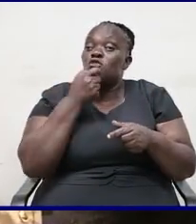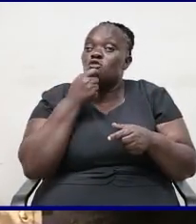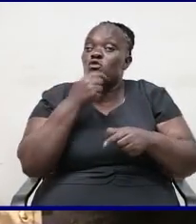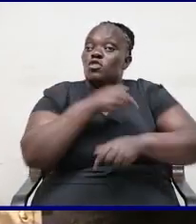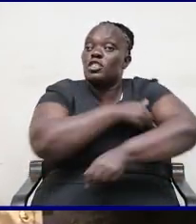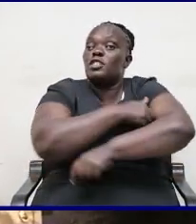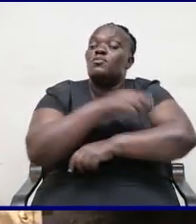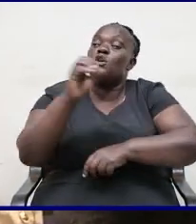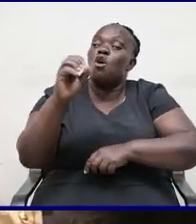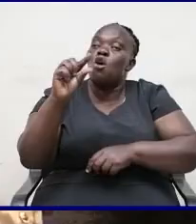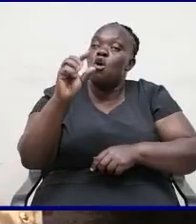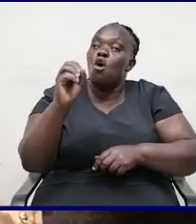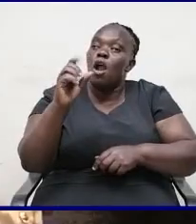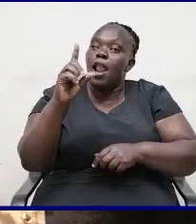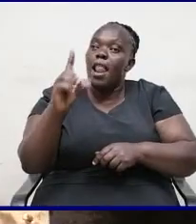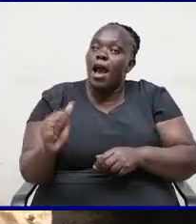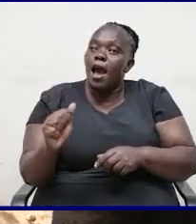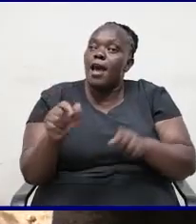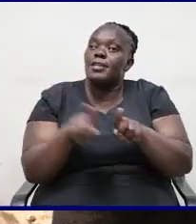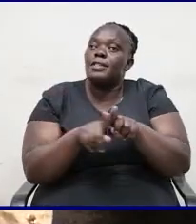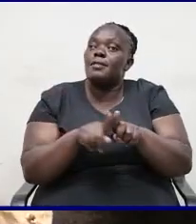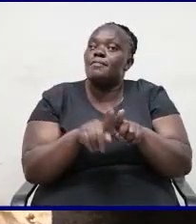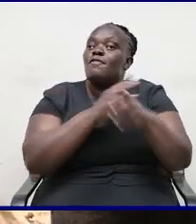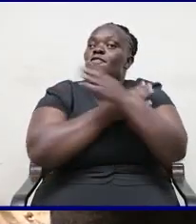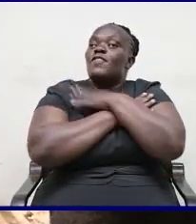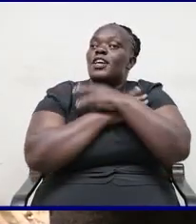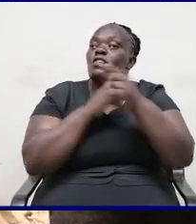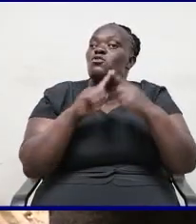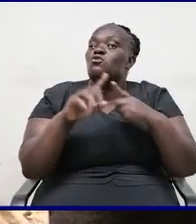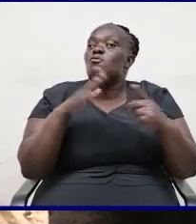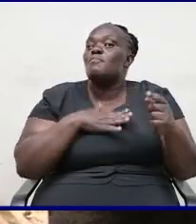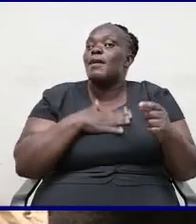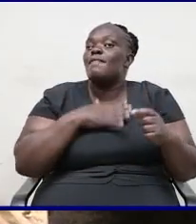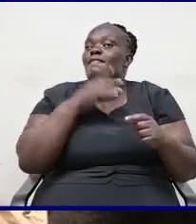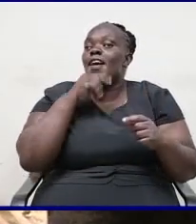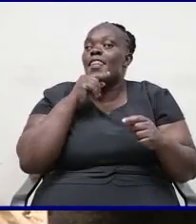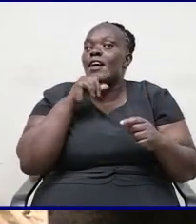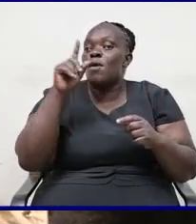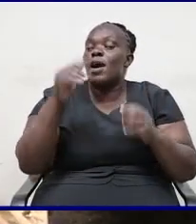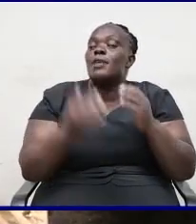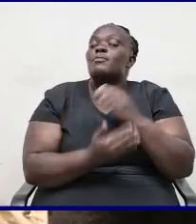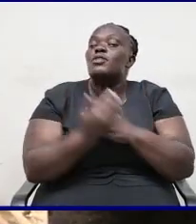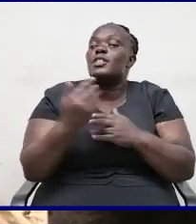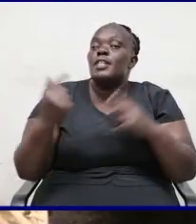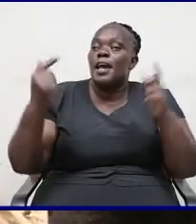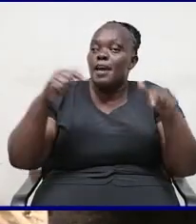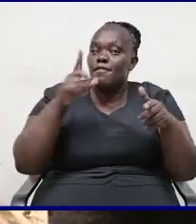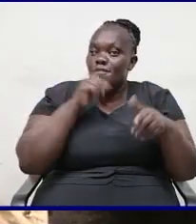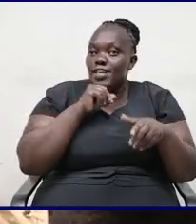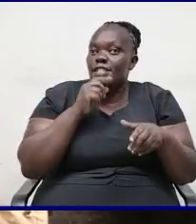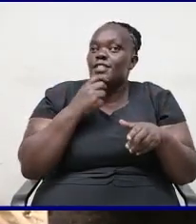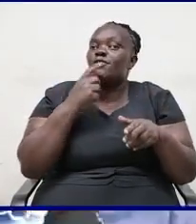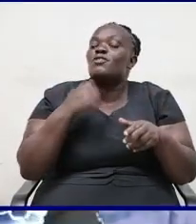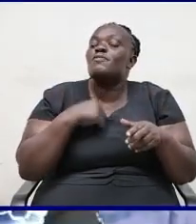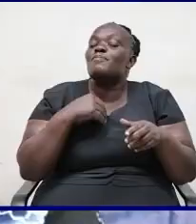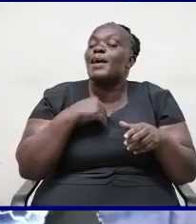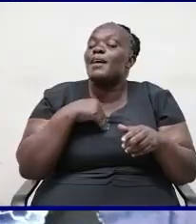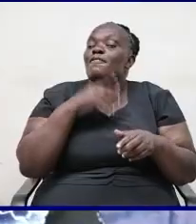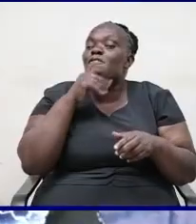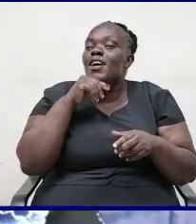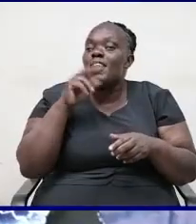chief called Ogola Ongele, who was a friend to my dad. And one morning he just came, told my dad, you